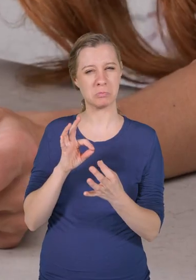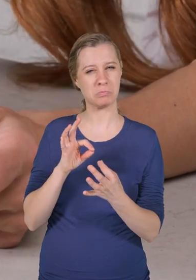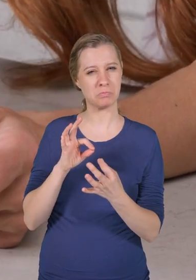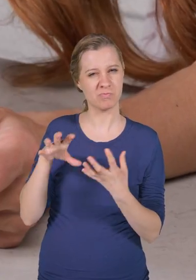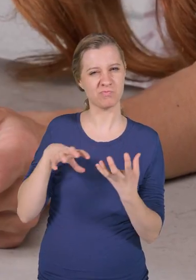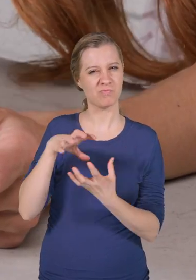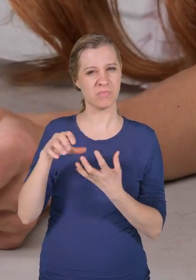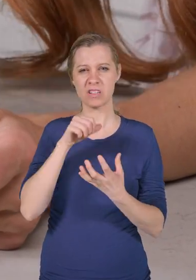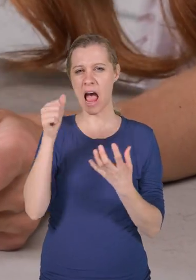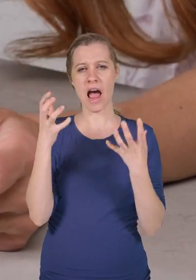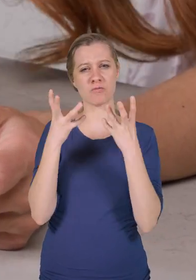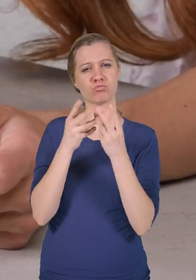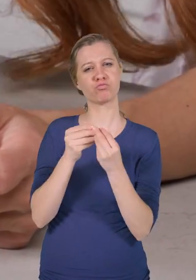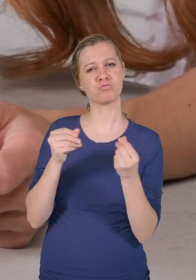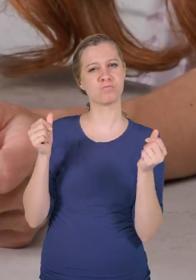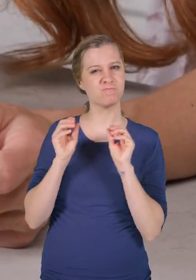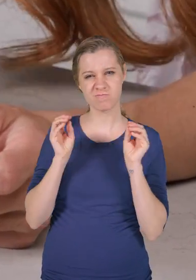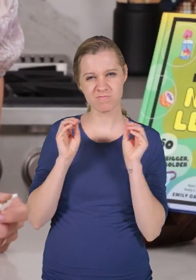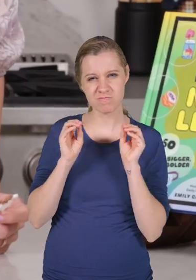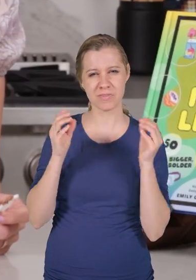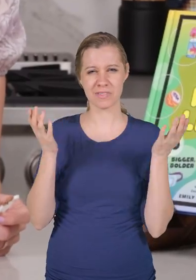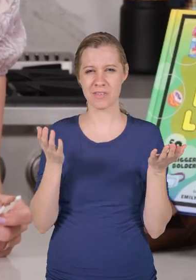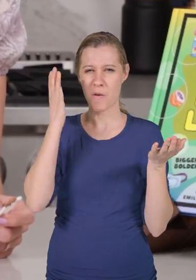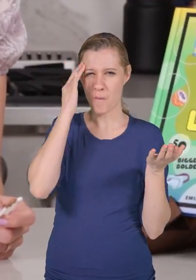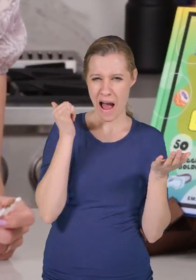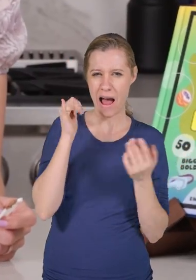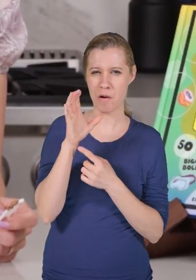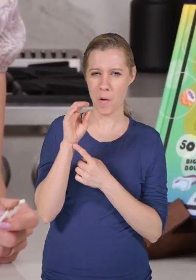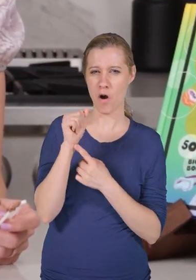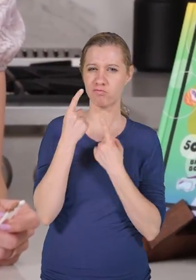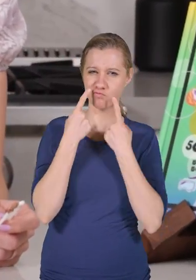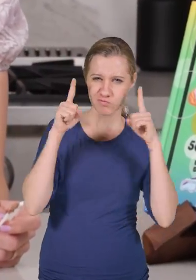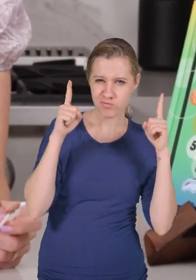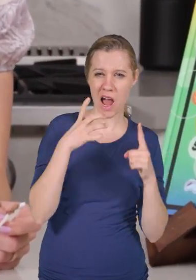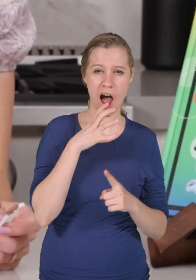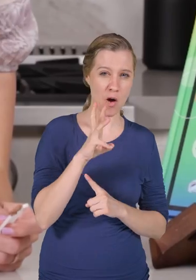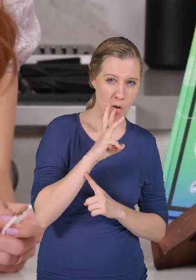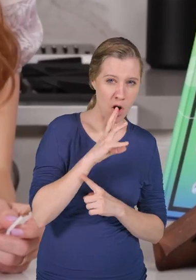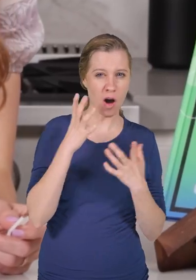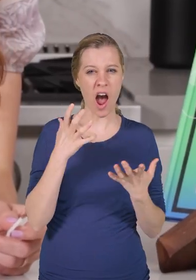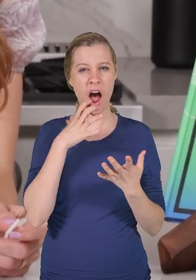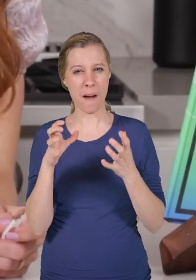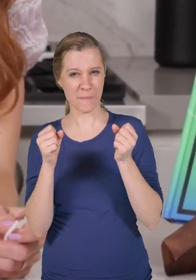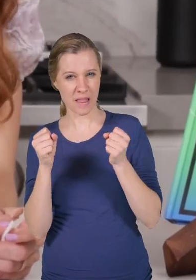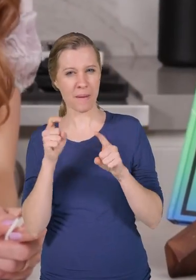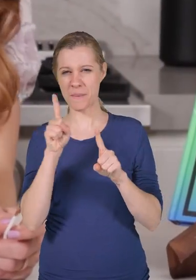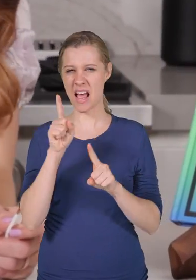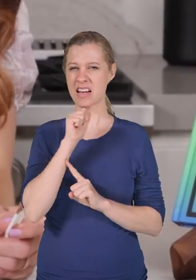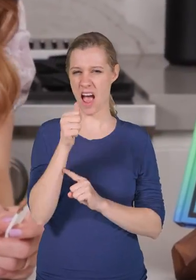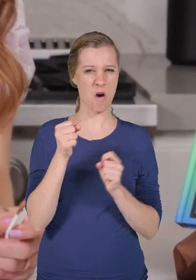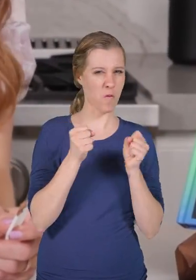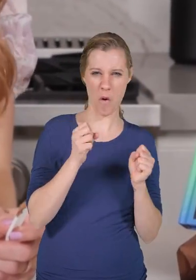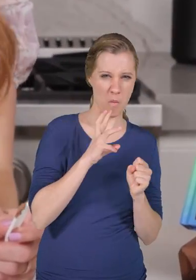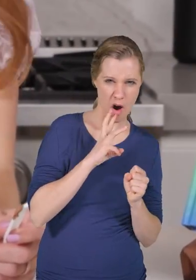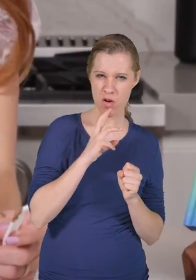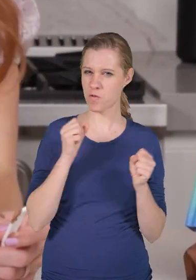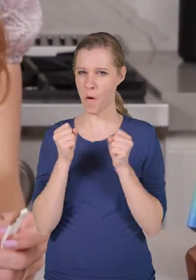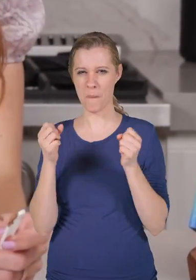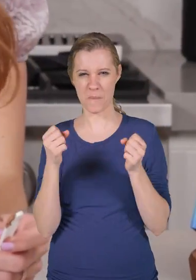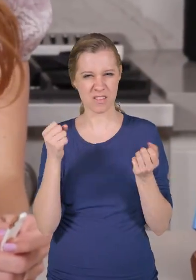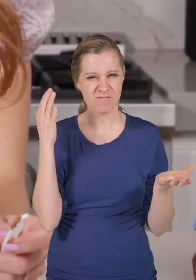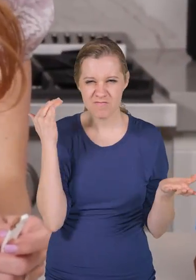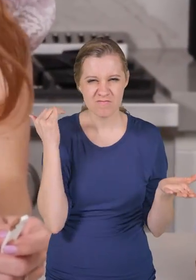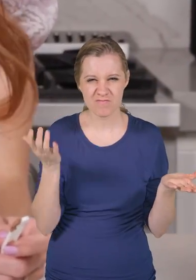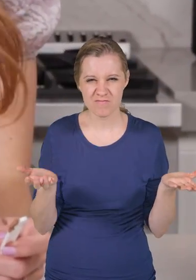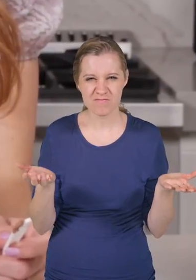like it's supposed to. It doesn't dissolve. Why does cocoa work in hot water or in hot milk, but not in cold